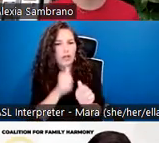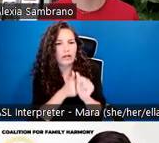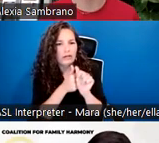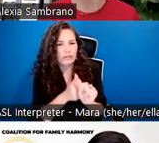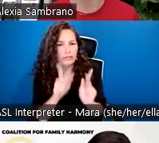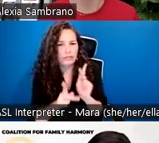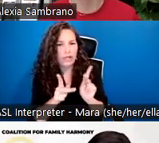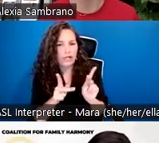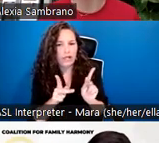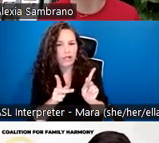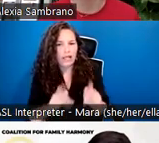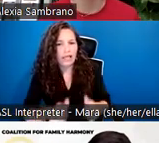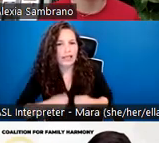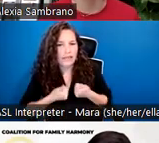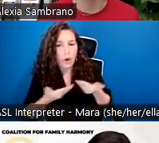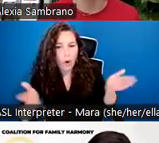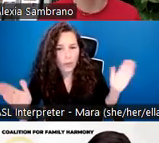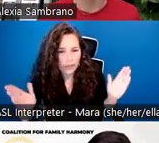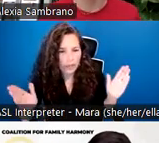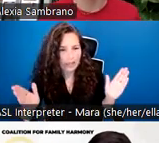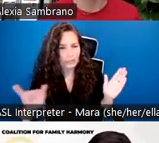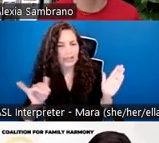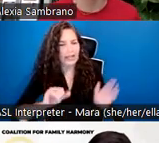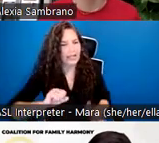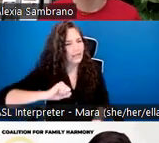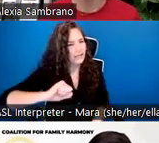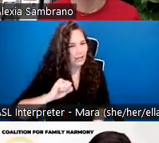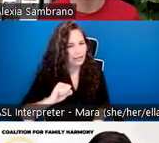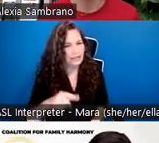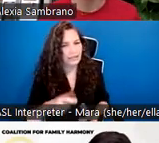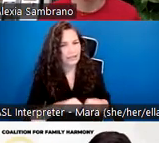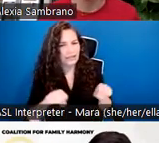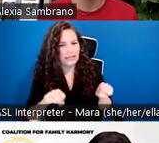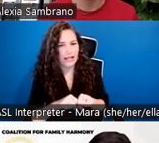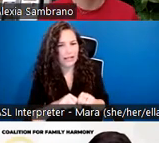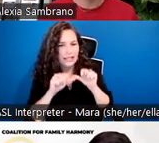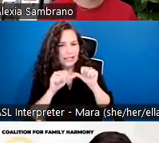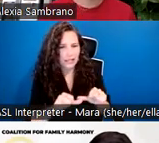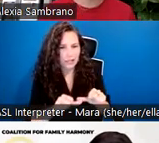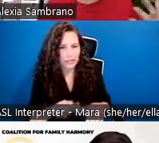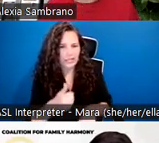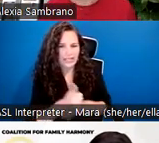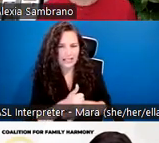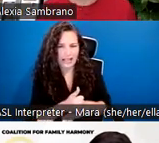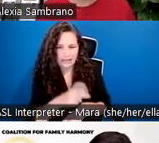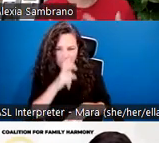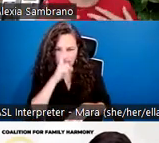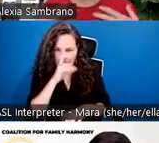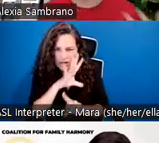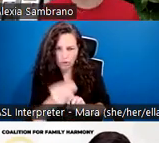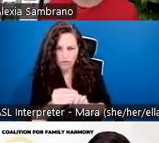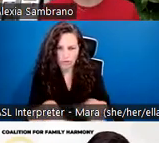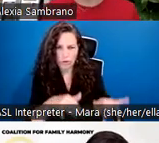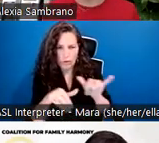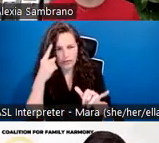defiance in a society that continues to set rigid cultural norms for gender identity and expression. And that act of defiance of